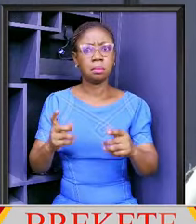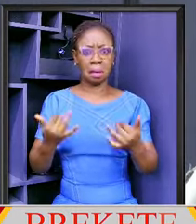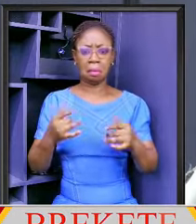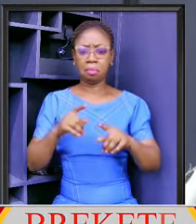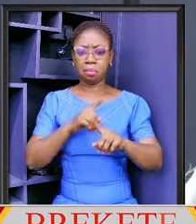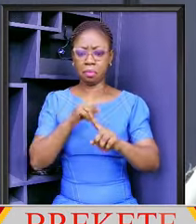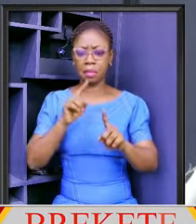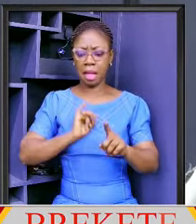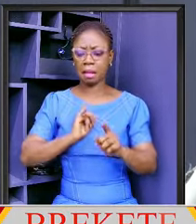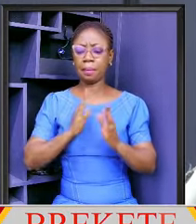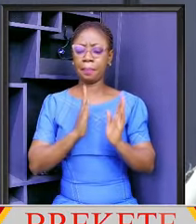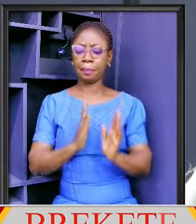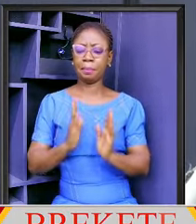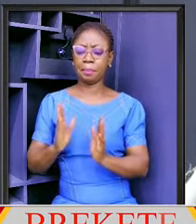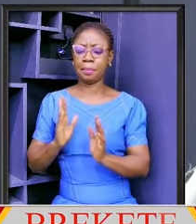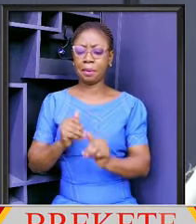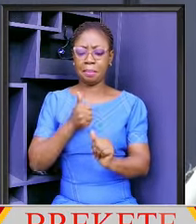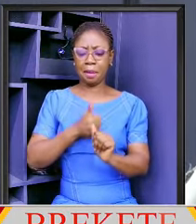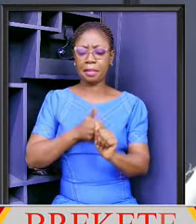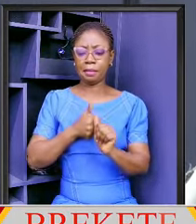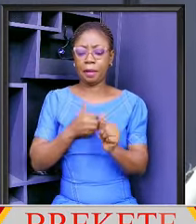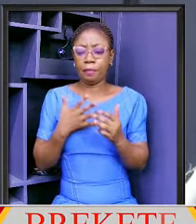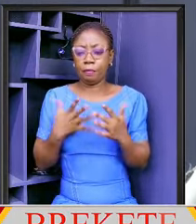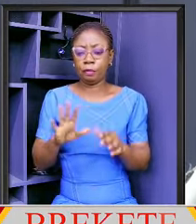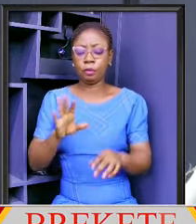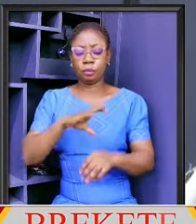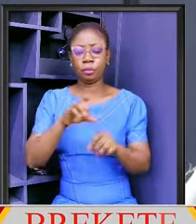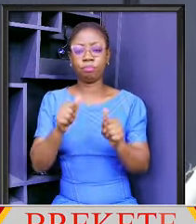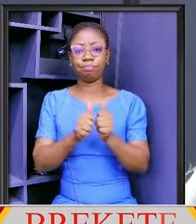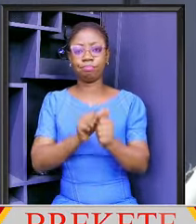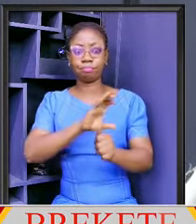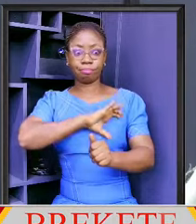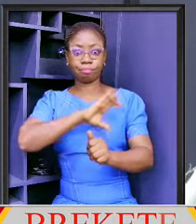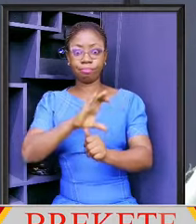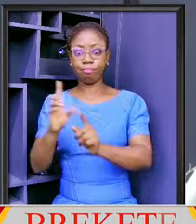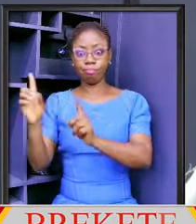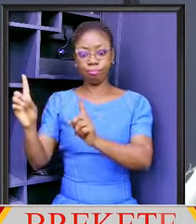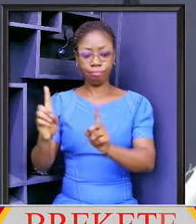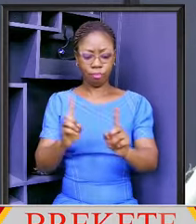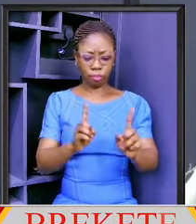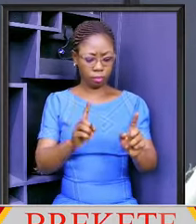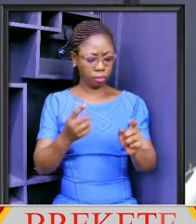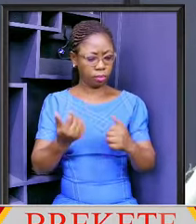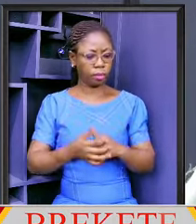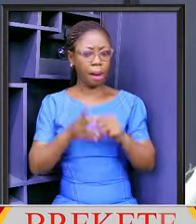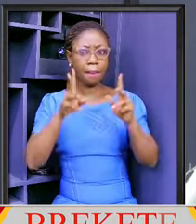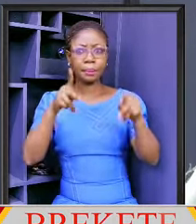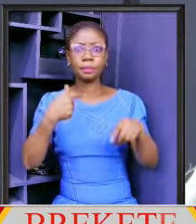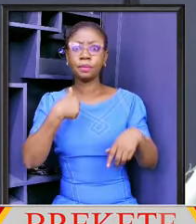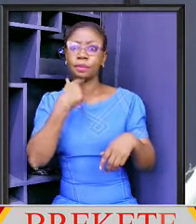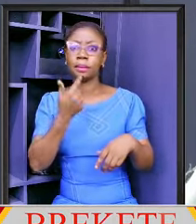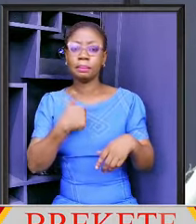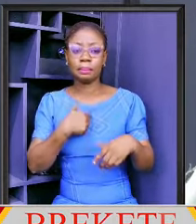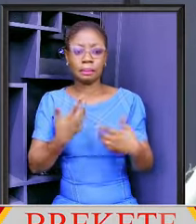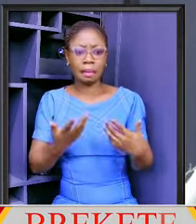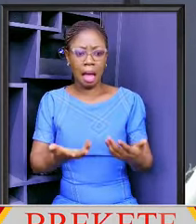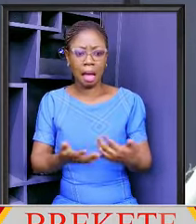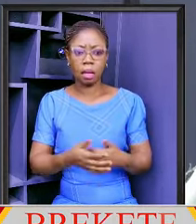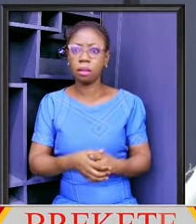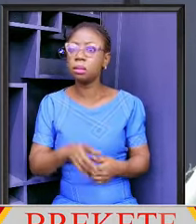myself, come with confidence, then somebody will tell me, say, and if you go